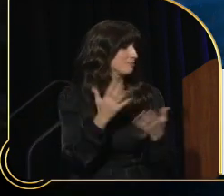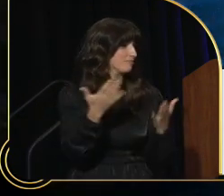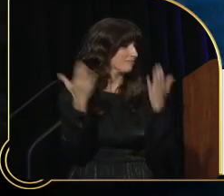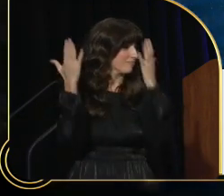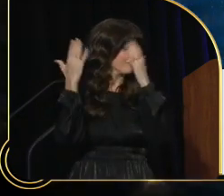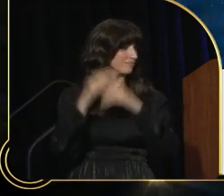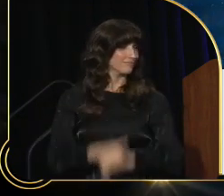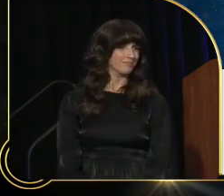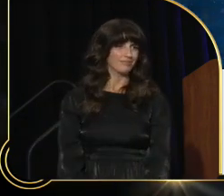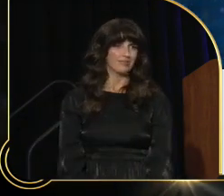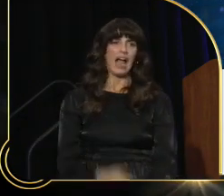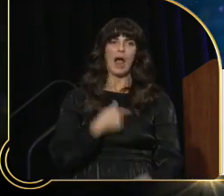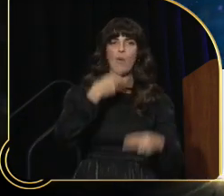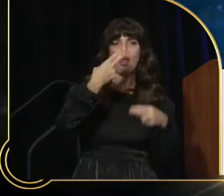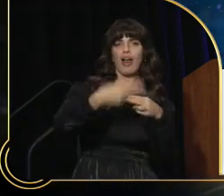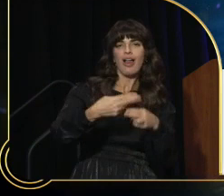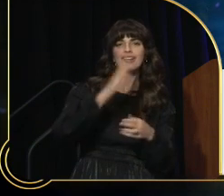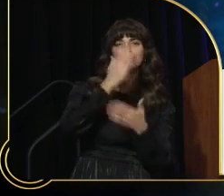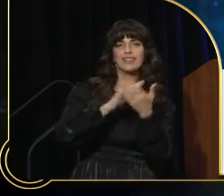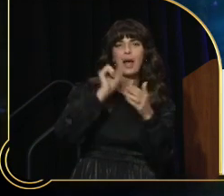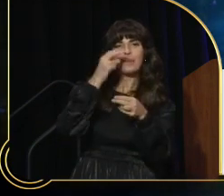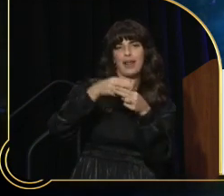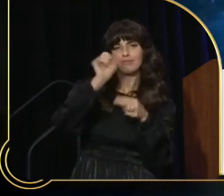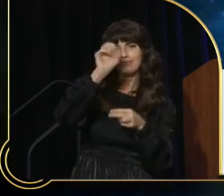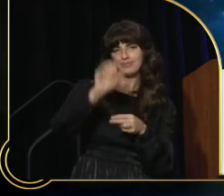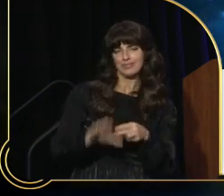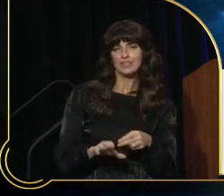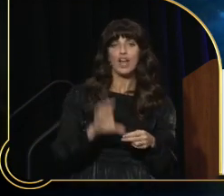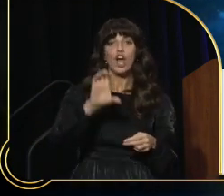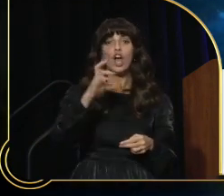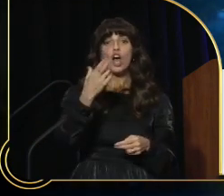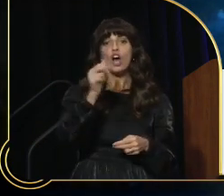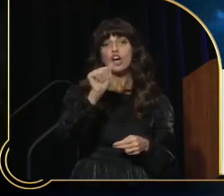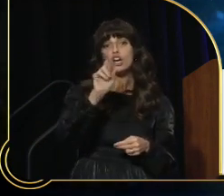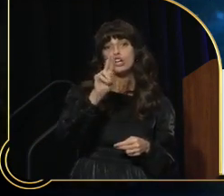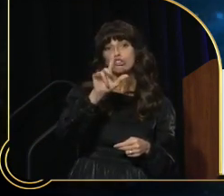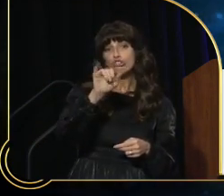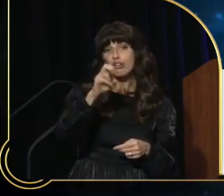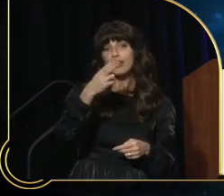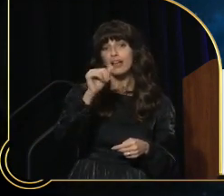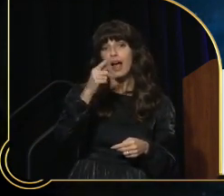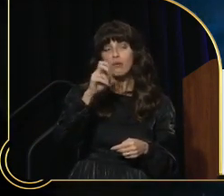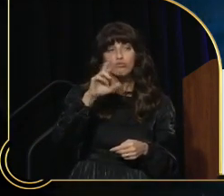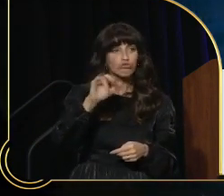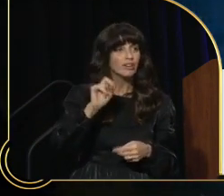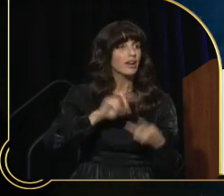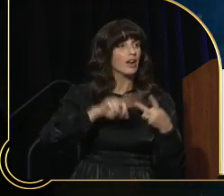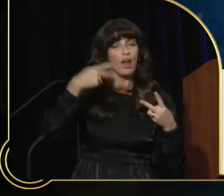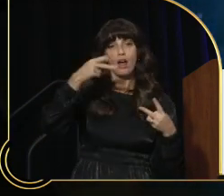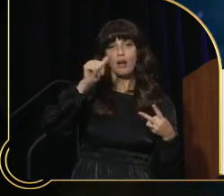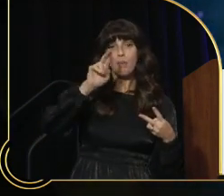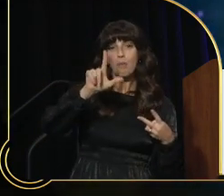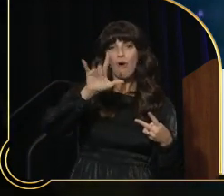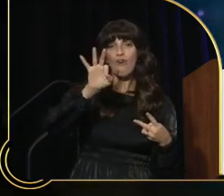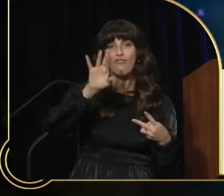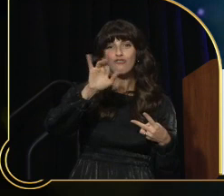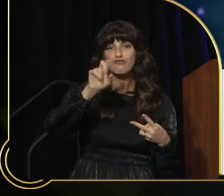Charlie, I'm gonna just call out some names. I know this can get me in trouble, but Charlie Halperin, Paul Friedman is watching